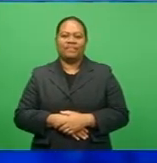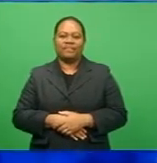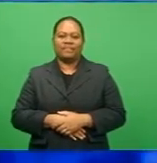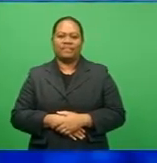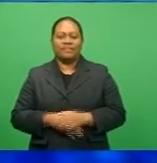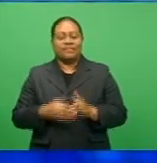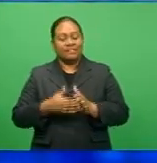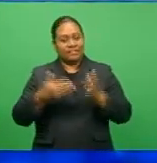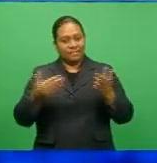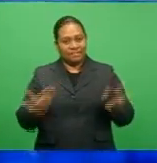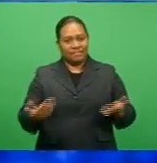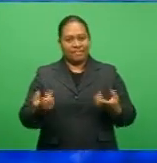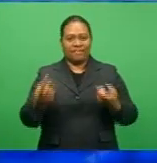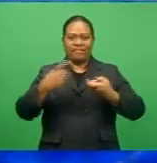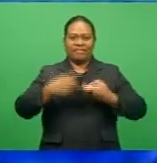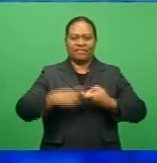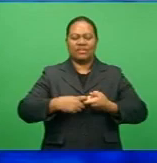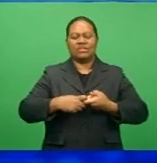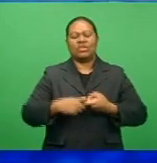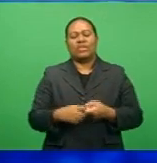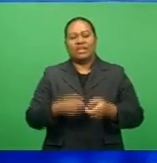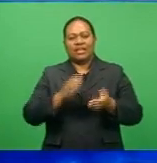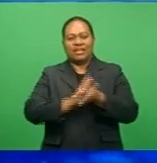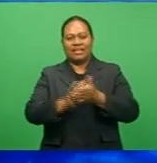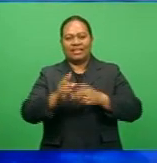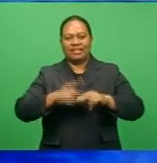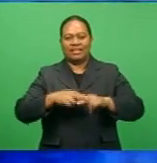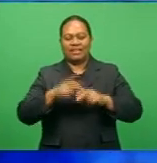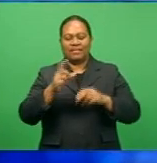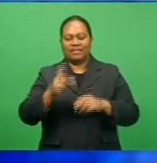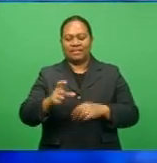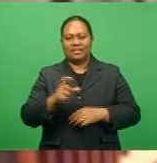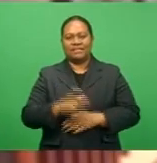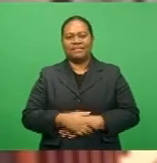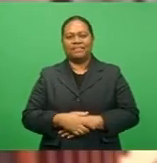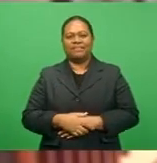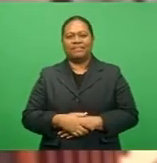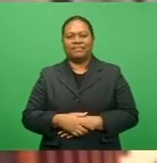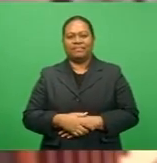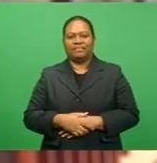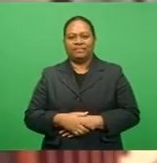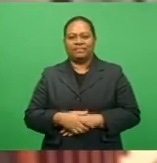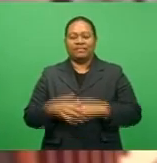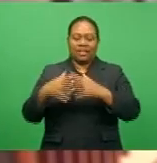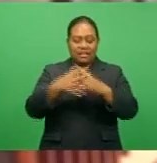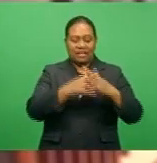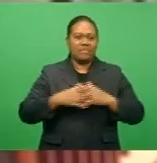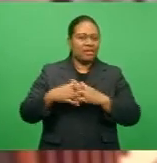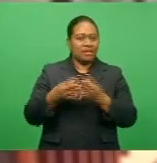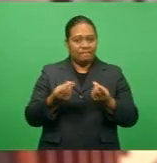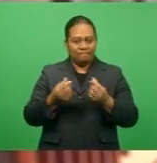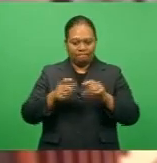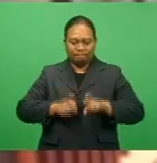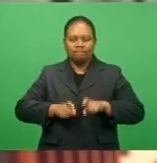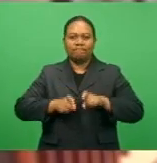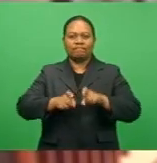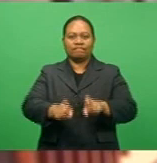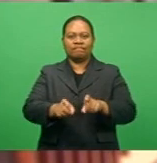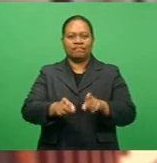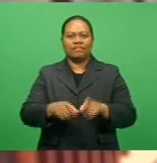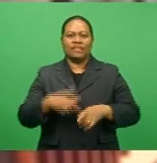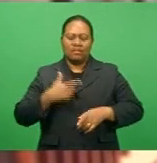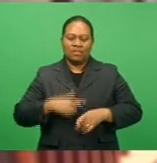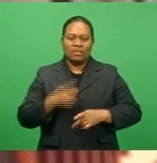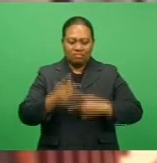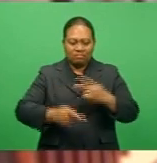We now join Sharon from HFC Bank with the latest from the money market. The US dollar remains sluggish as the prospect